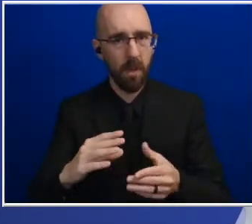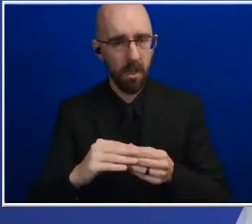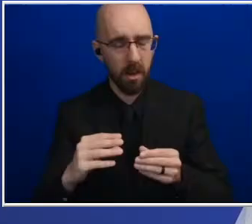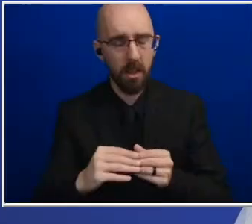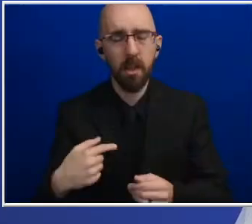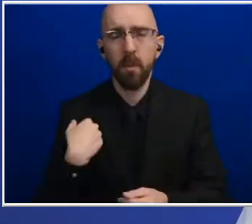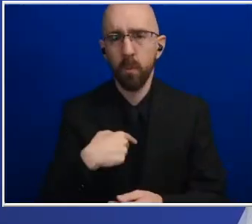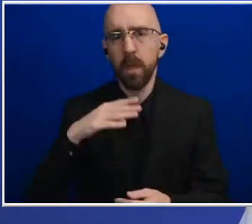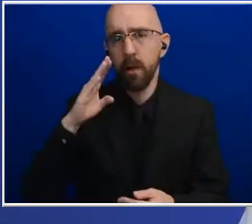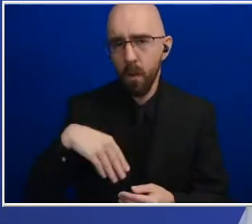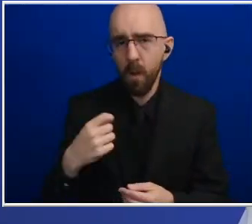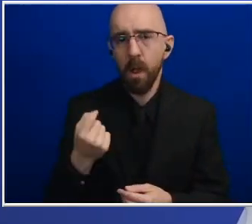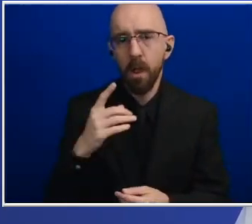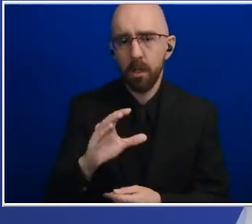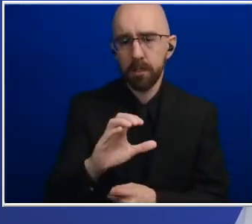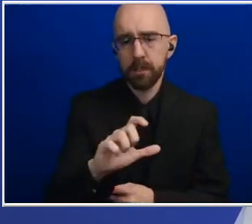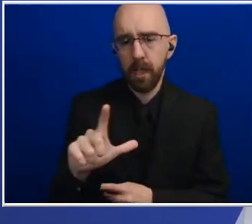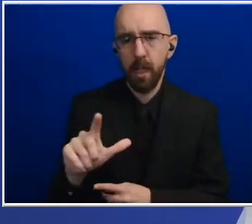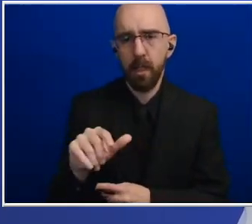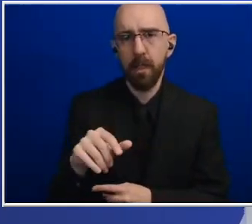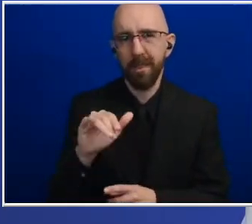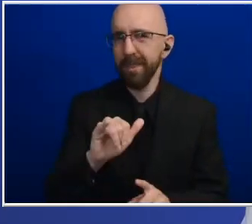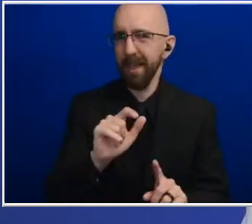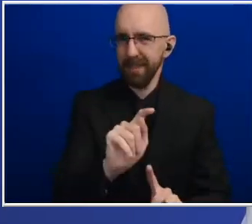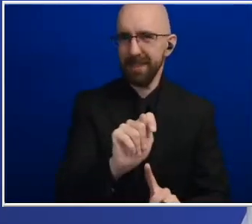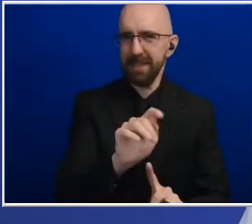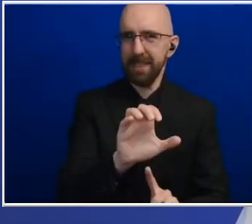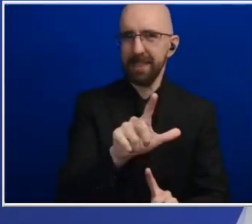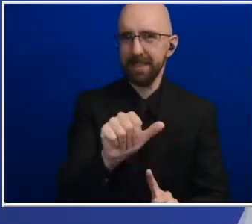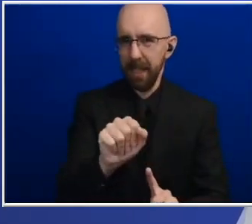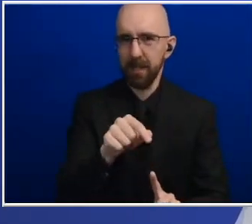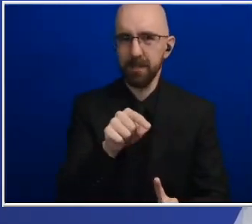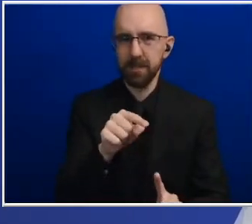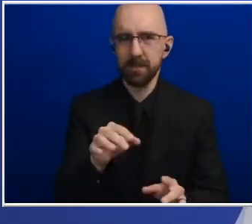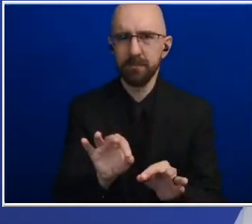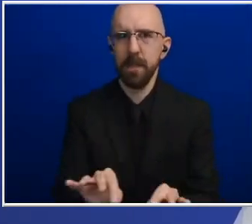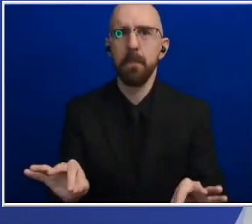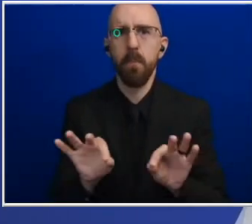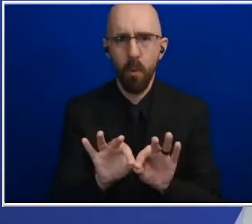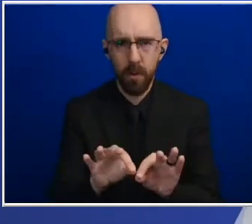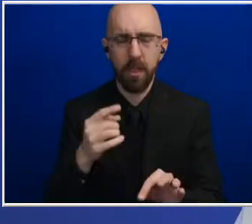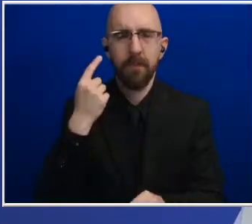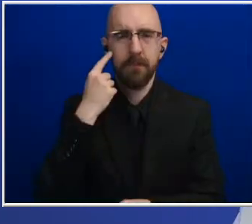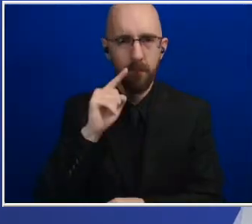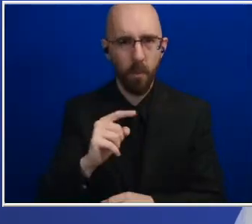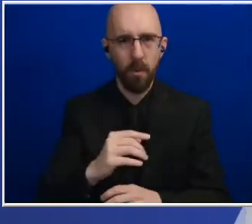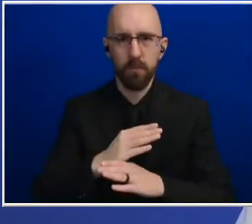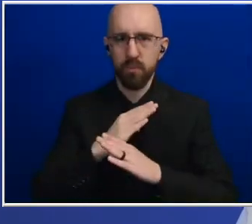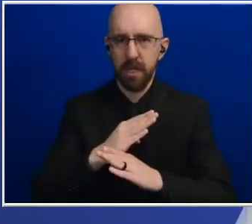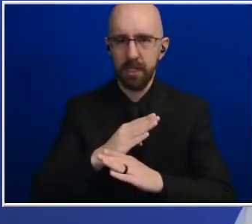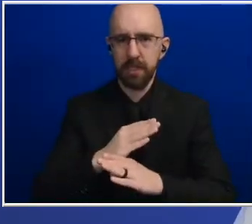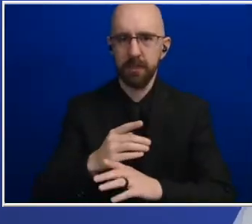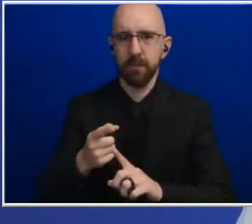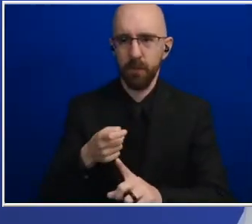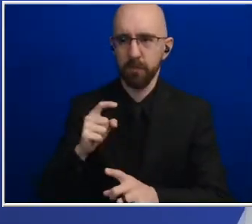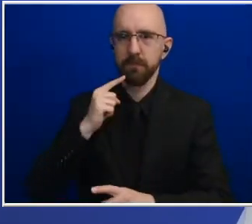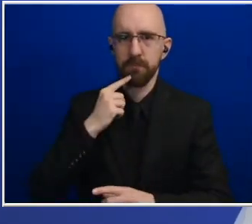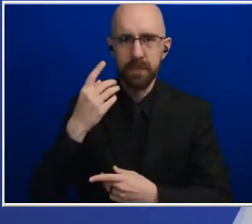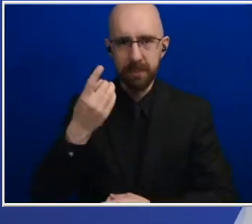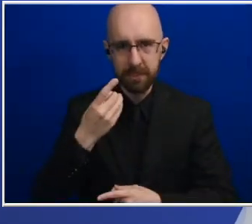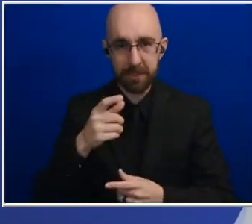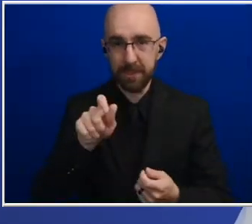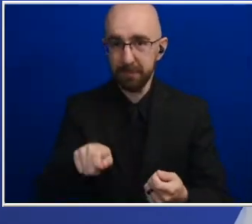cellular immunity, those T cells, are vitally important for protecting against severe disease, particularly for